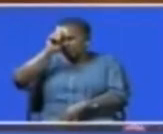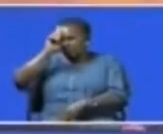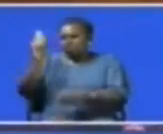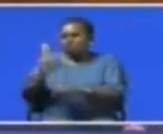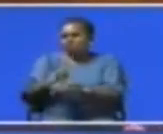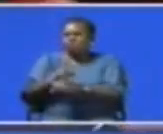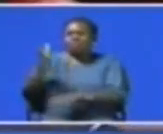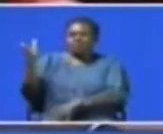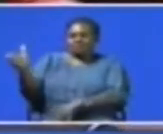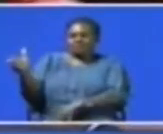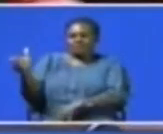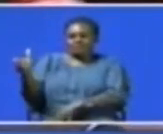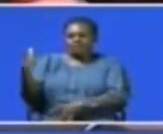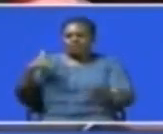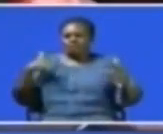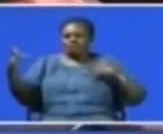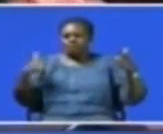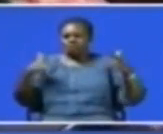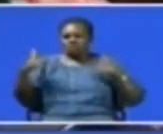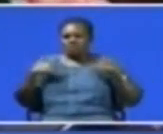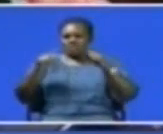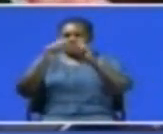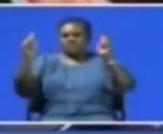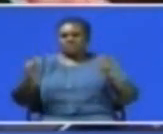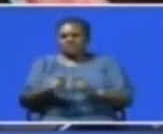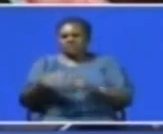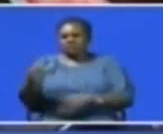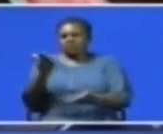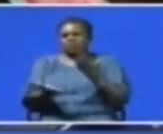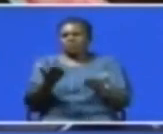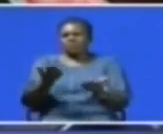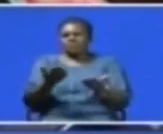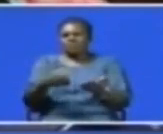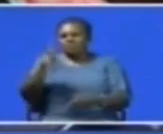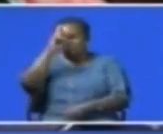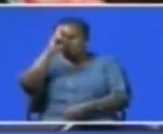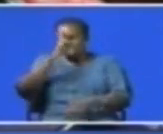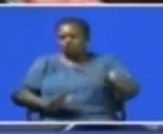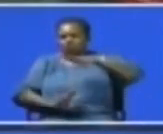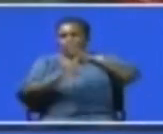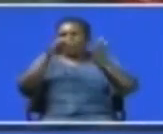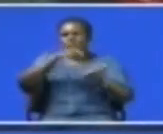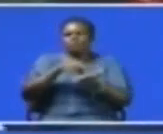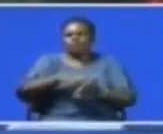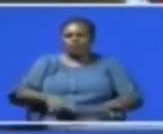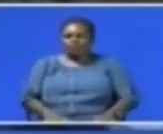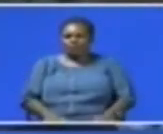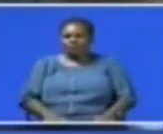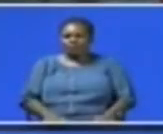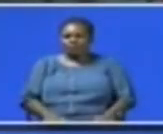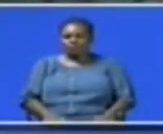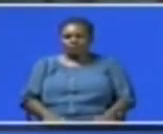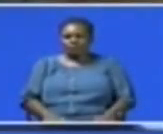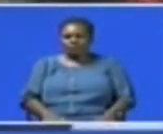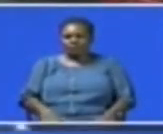use a gun. Concerns were raised about ethnicity and lack of regional balance in the National Police Service top positions. Go to